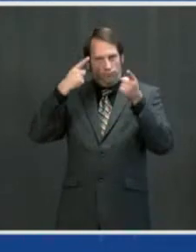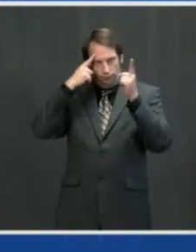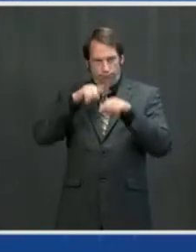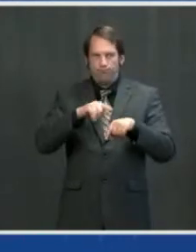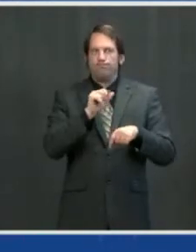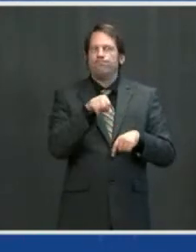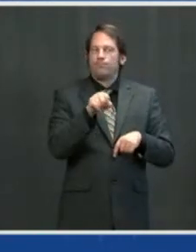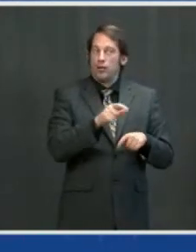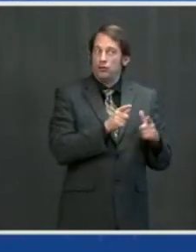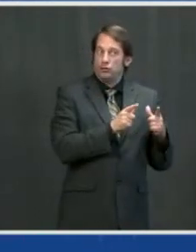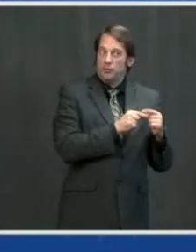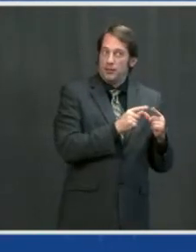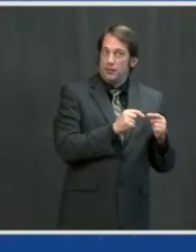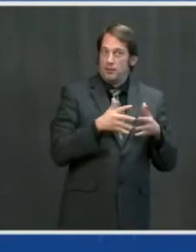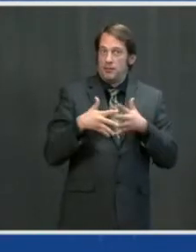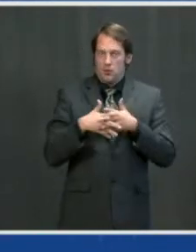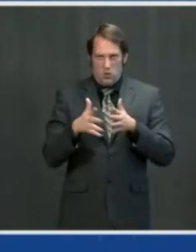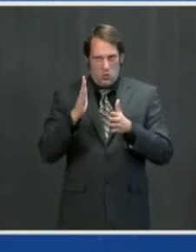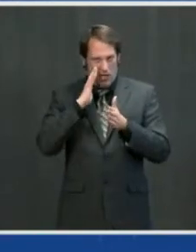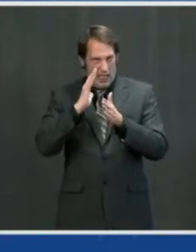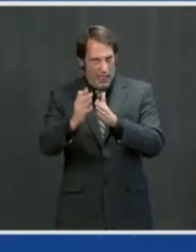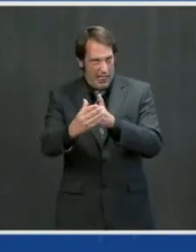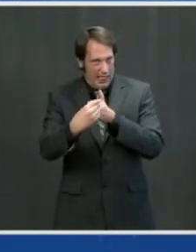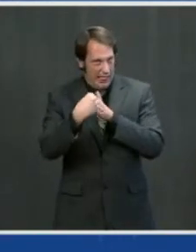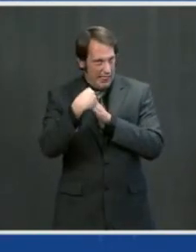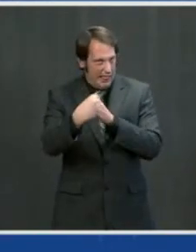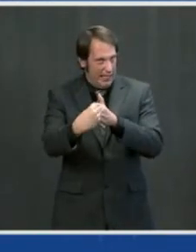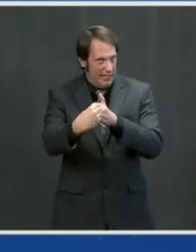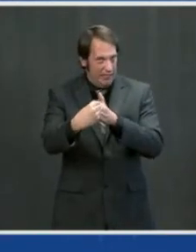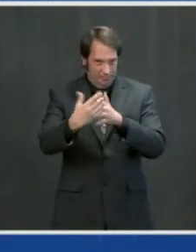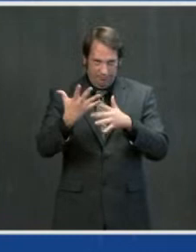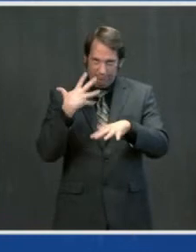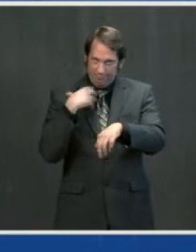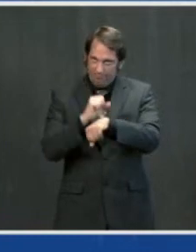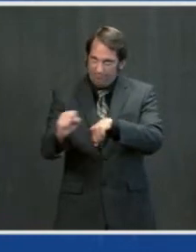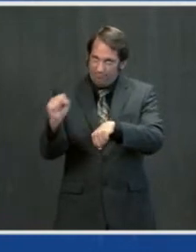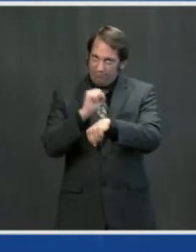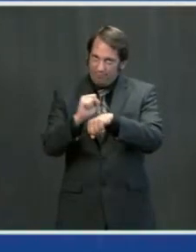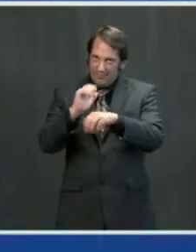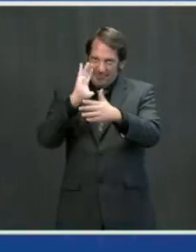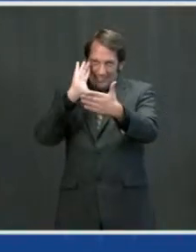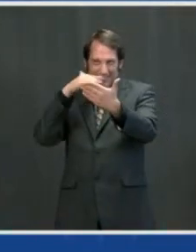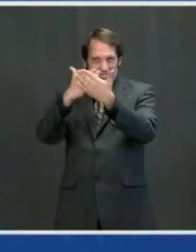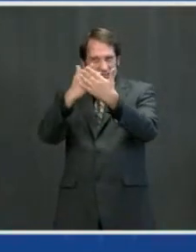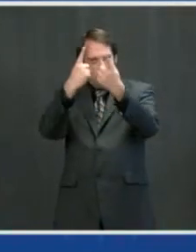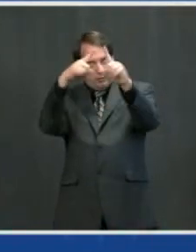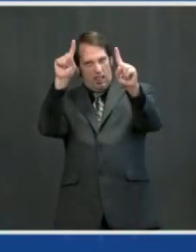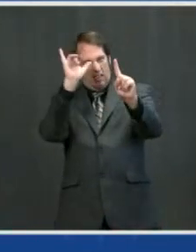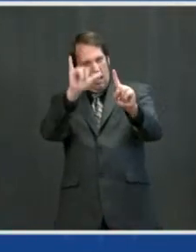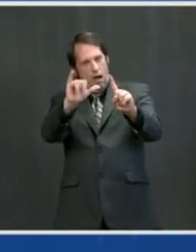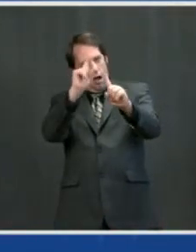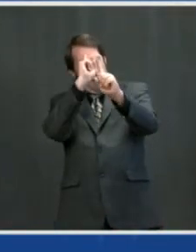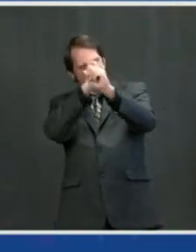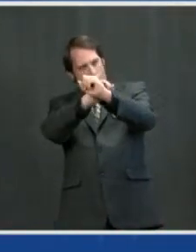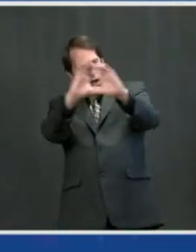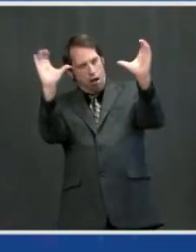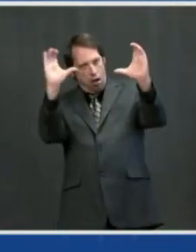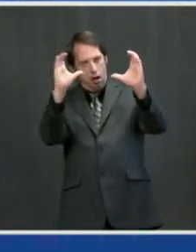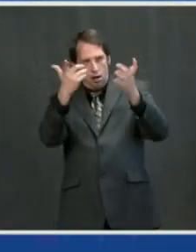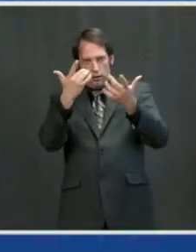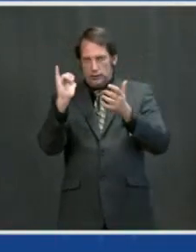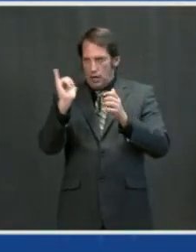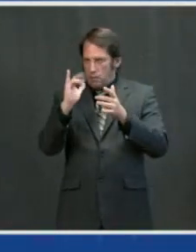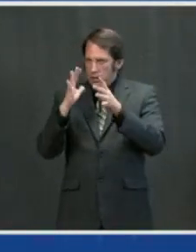the vision through concrete efforts, we will also cooperate with other countries and regions,